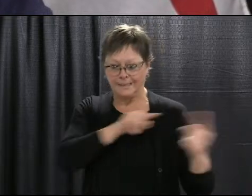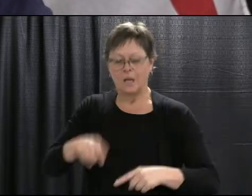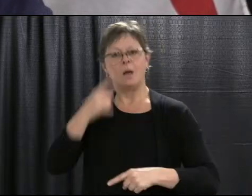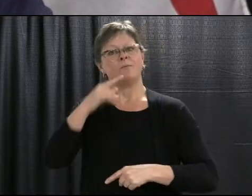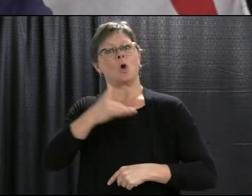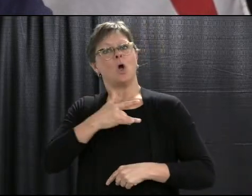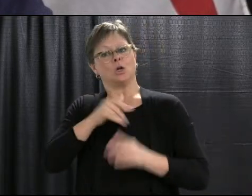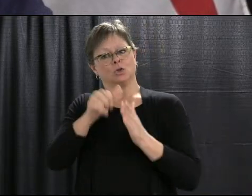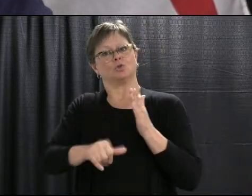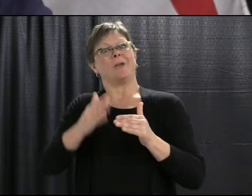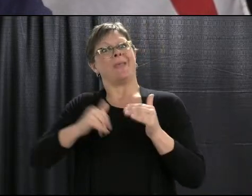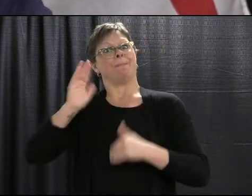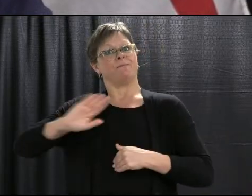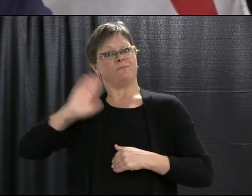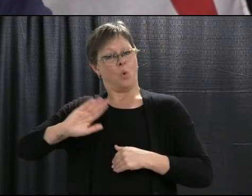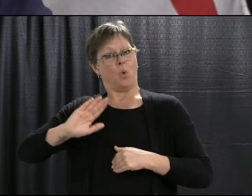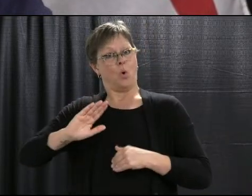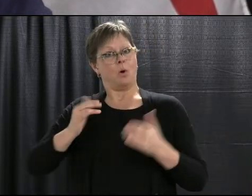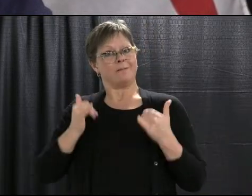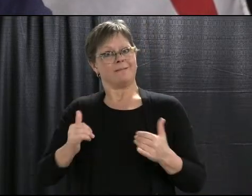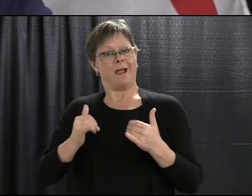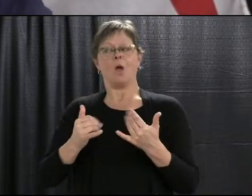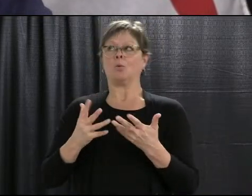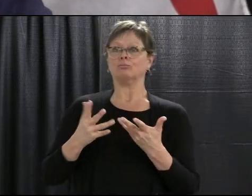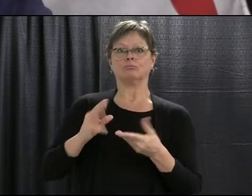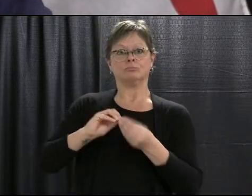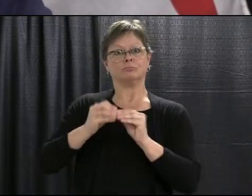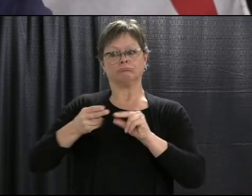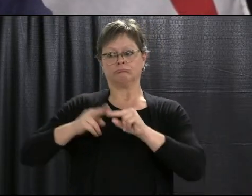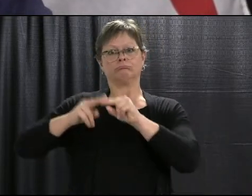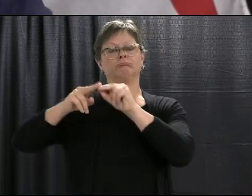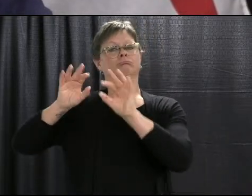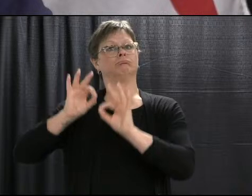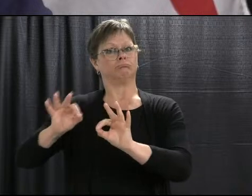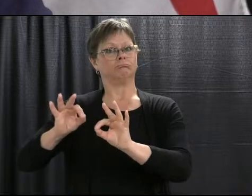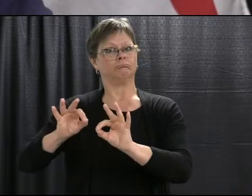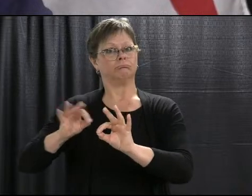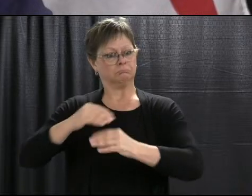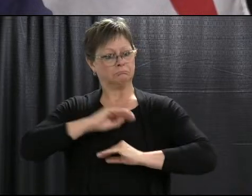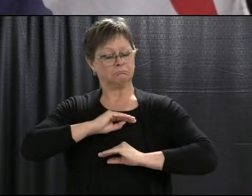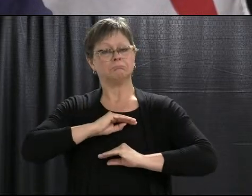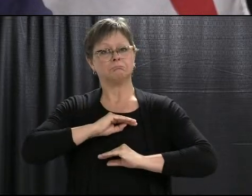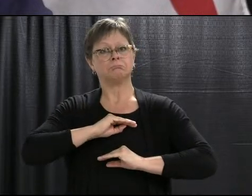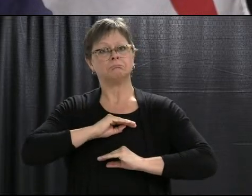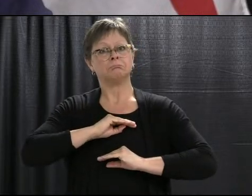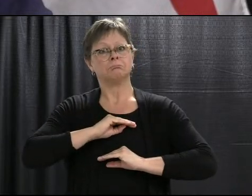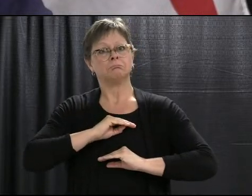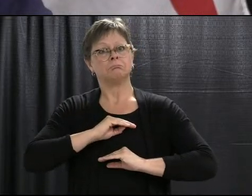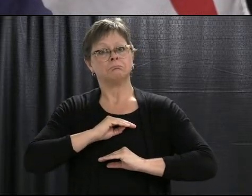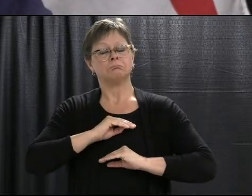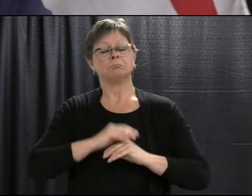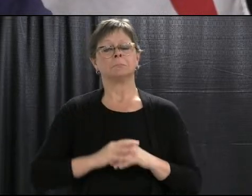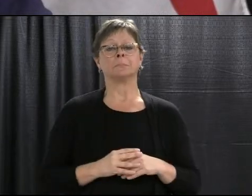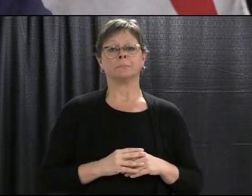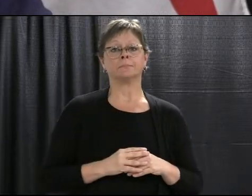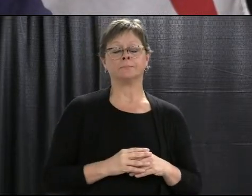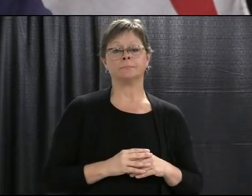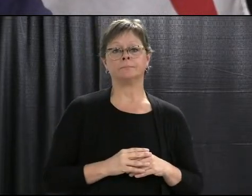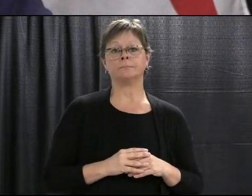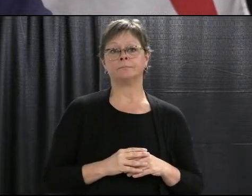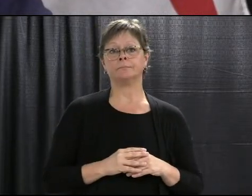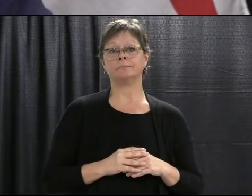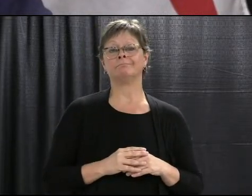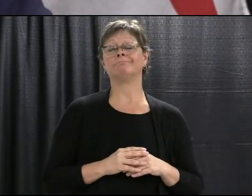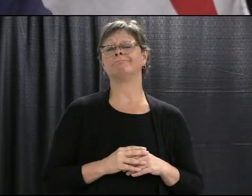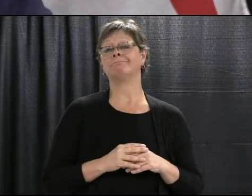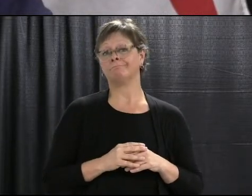have previously. So I think that's very consistent with the way that the Health Accord propagated the solutions. And